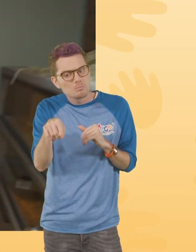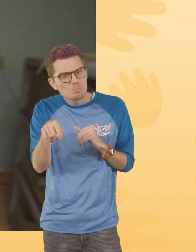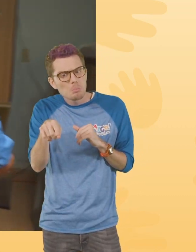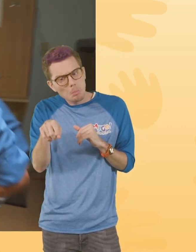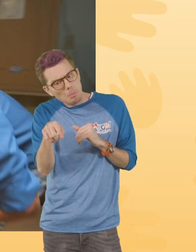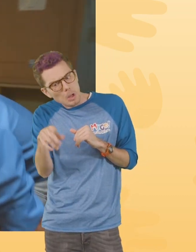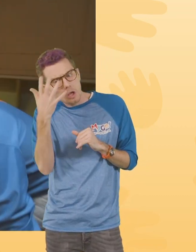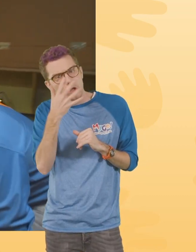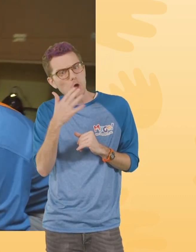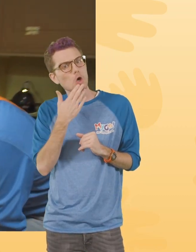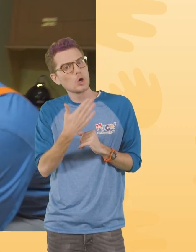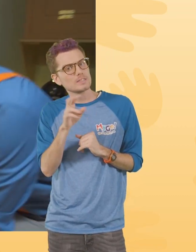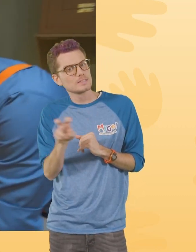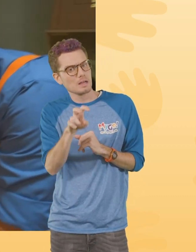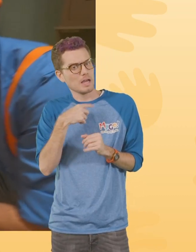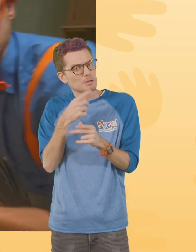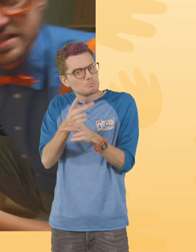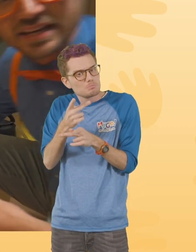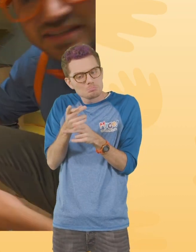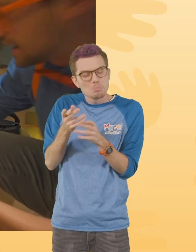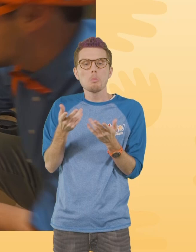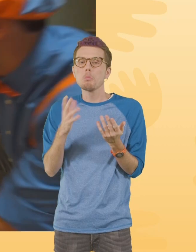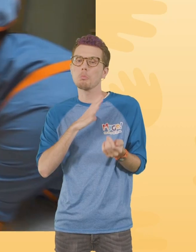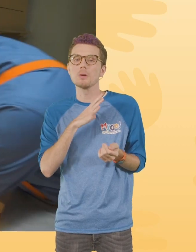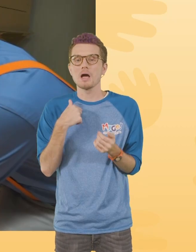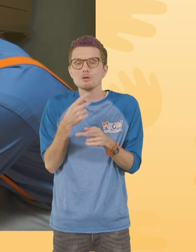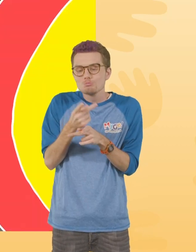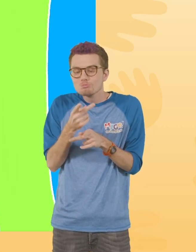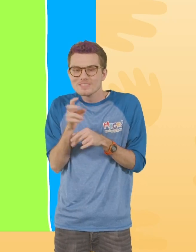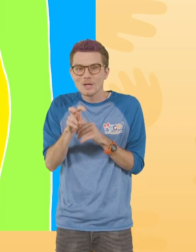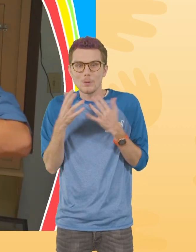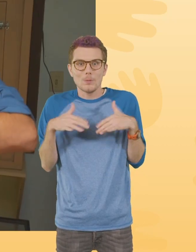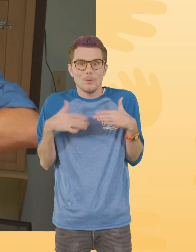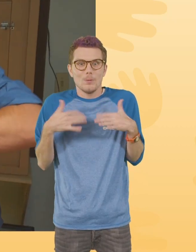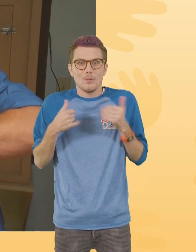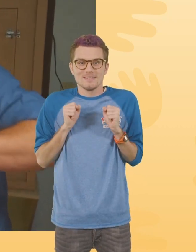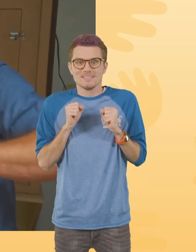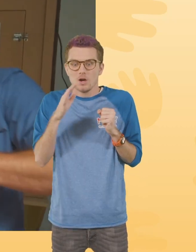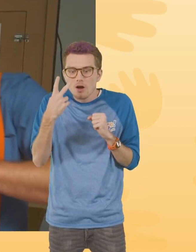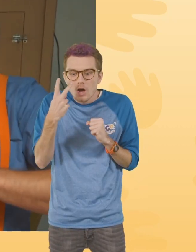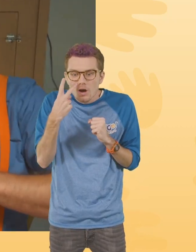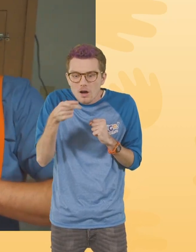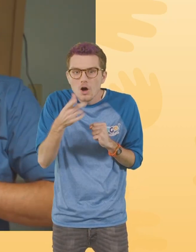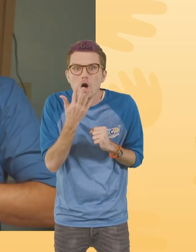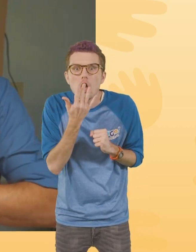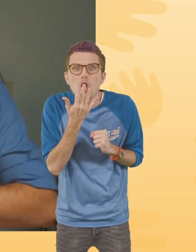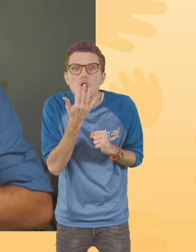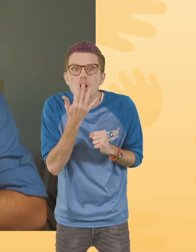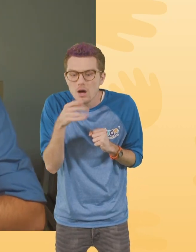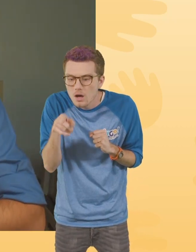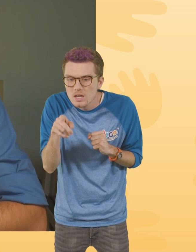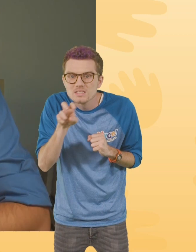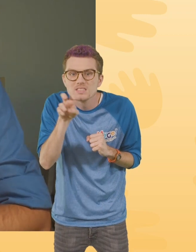Okay, yeah, this one looks like a good snake to handle. I'm handling a snake.